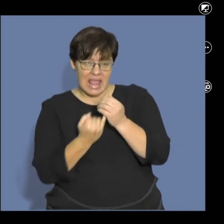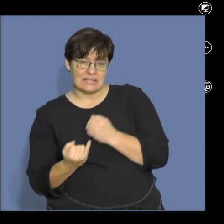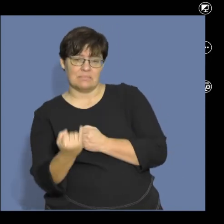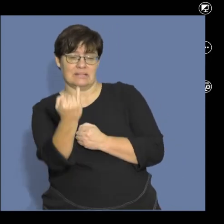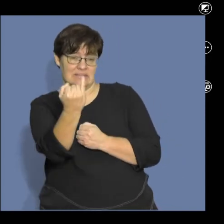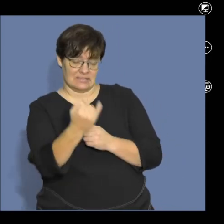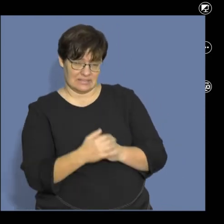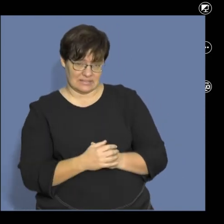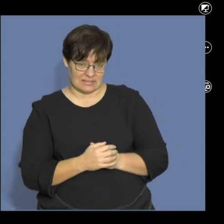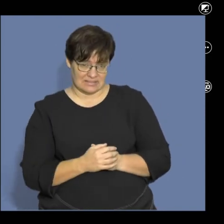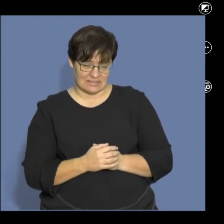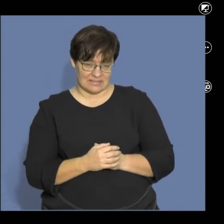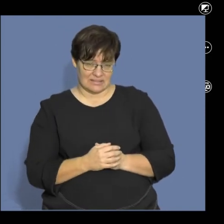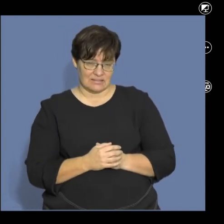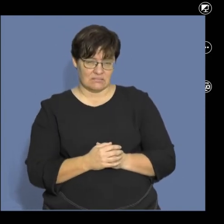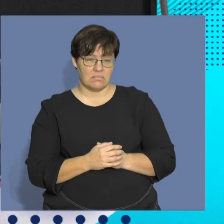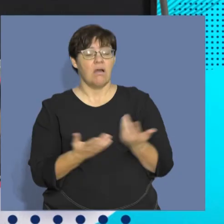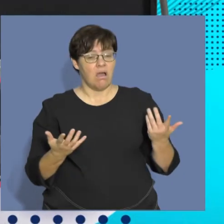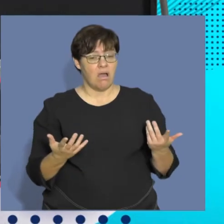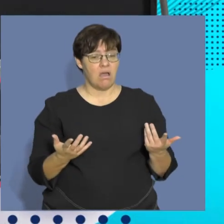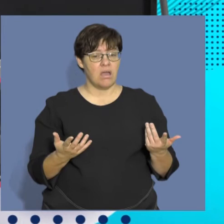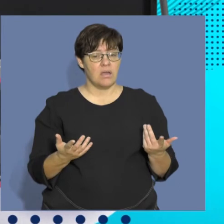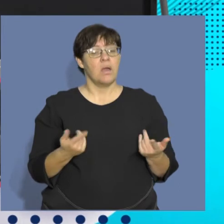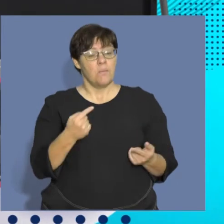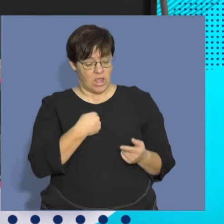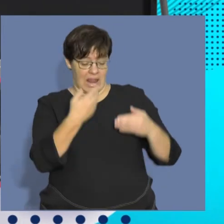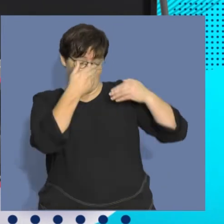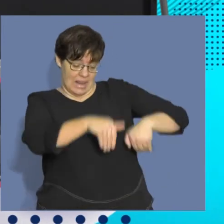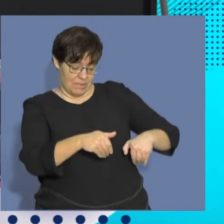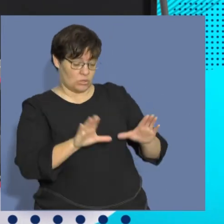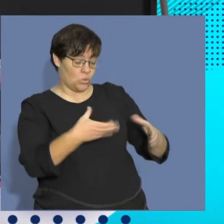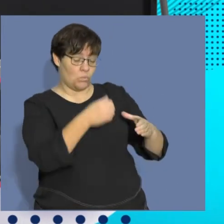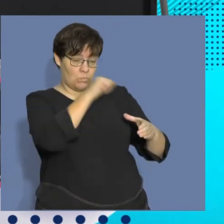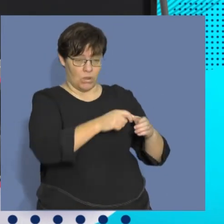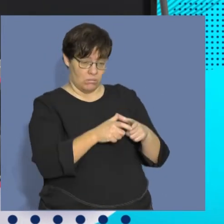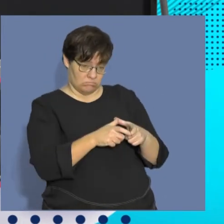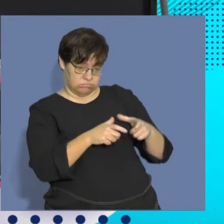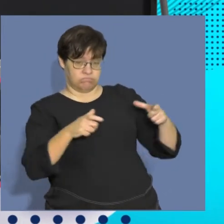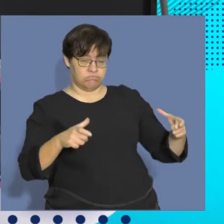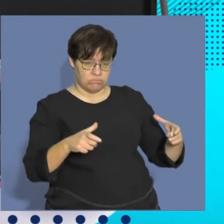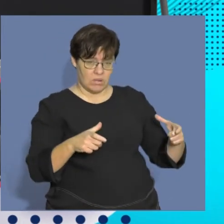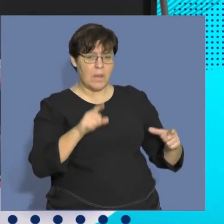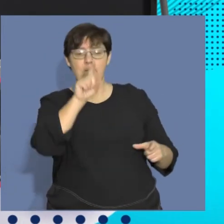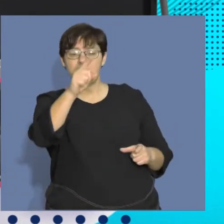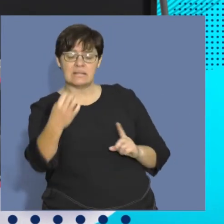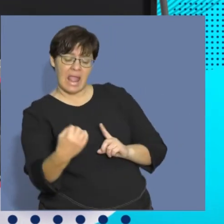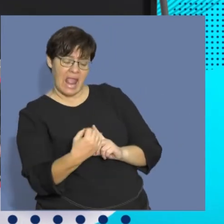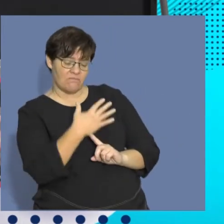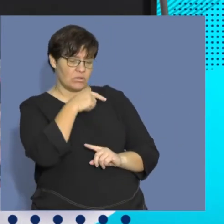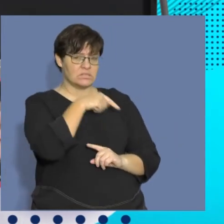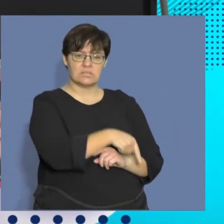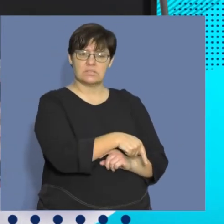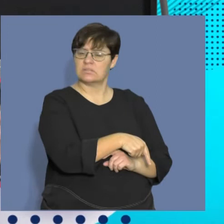density-independent factors? Factors that are going to limit a population growth, and they've got nothing to